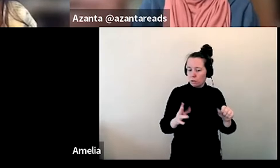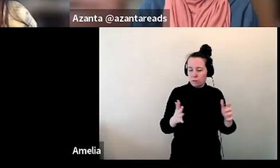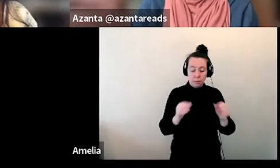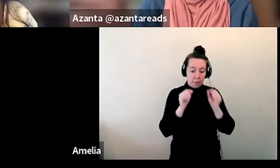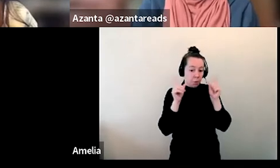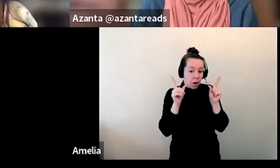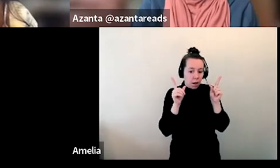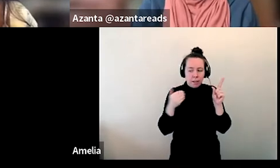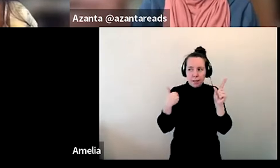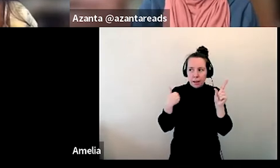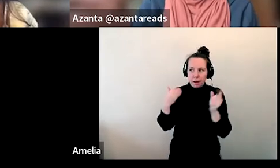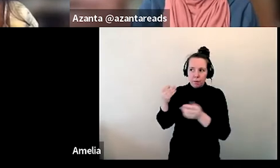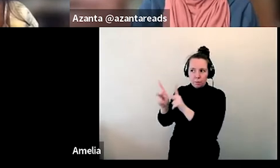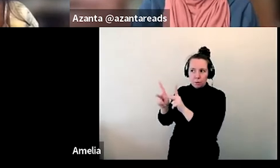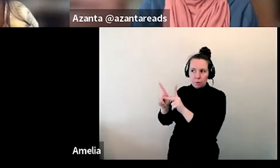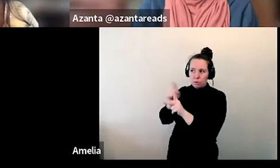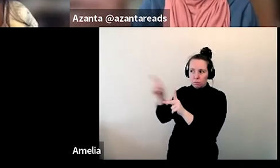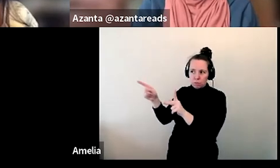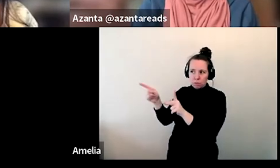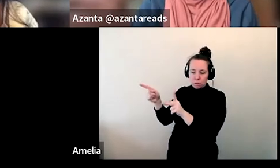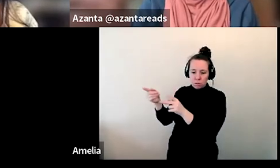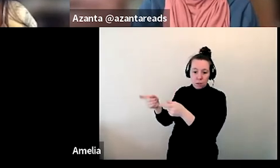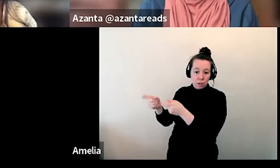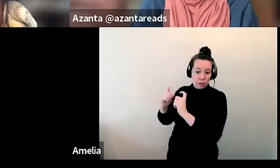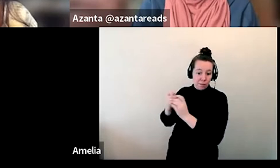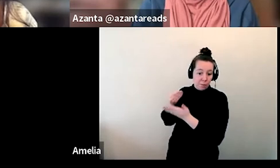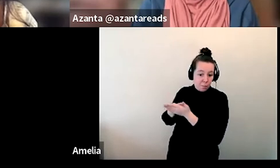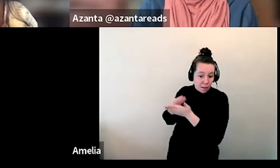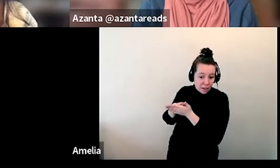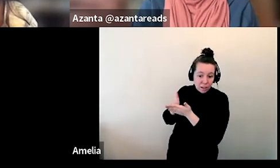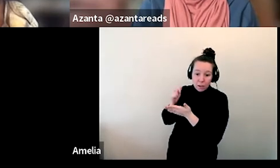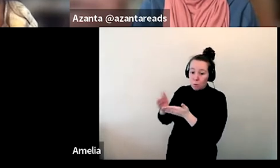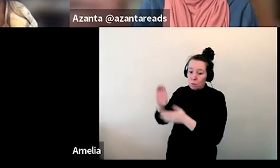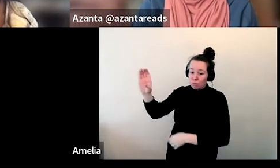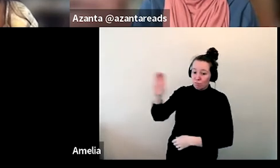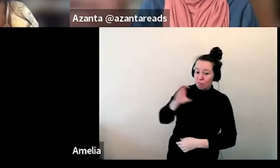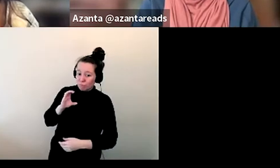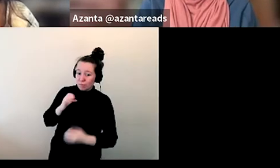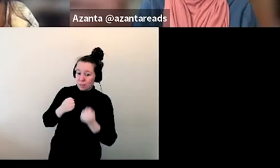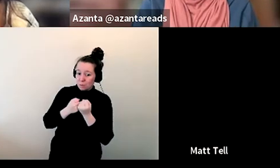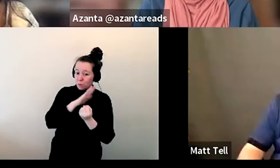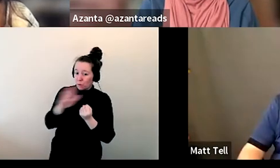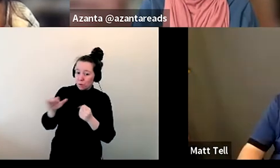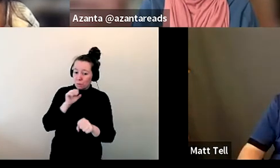like, how does one go about making money or choosing the criteria?